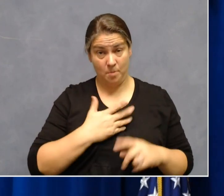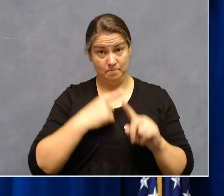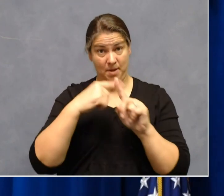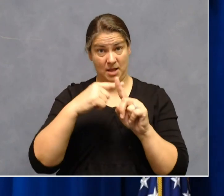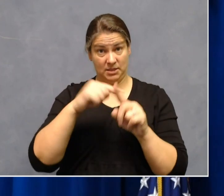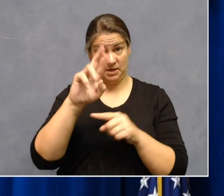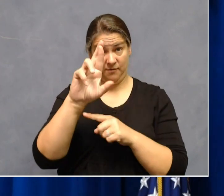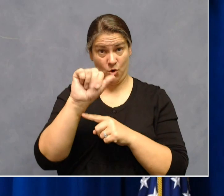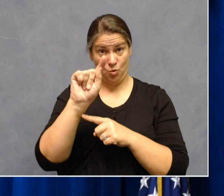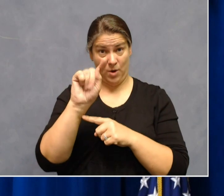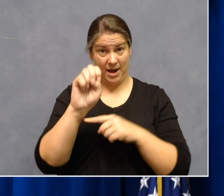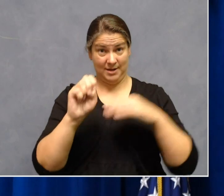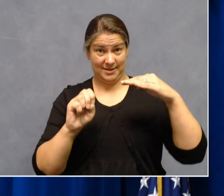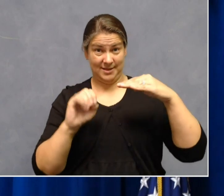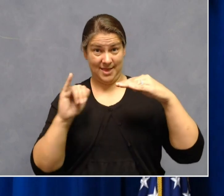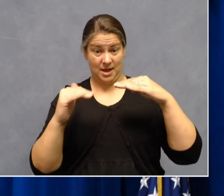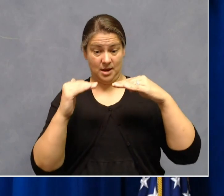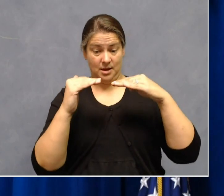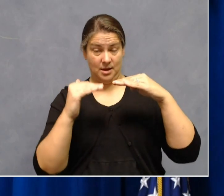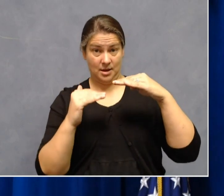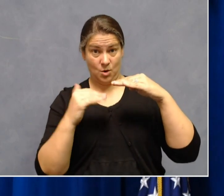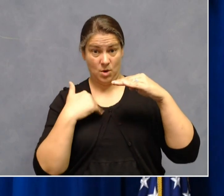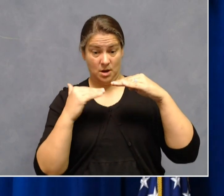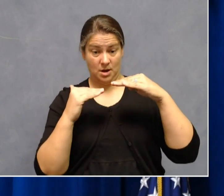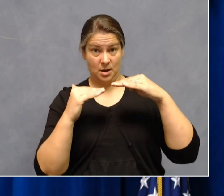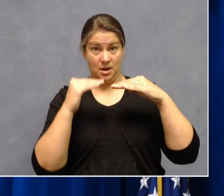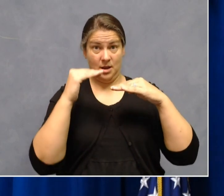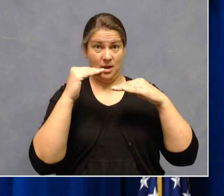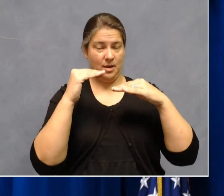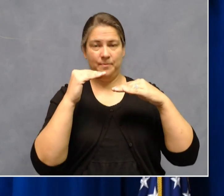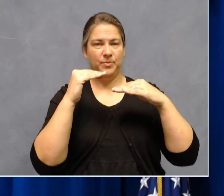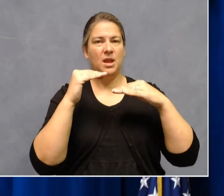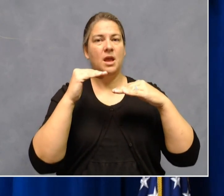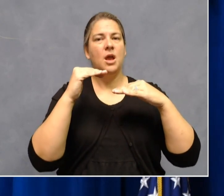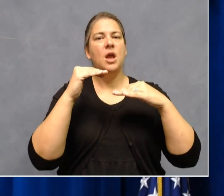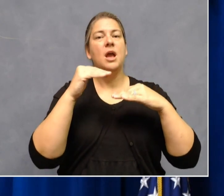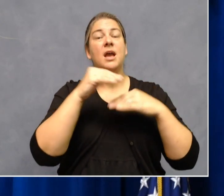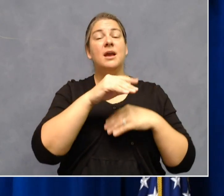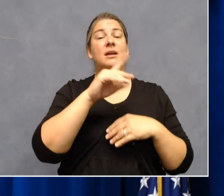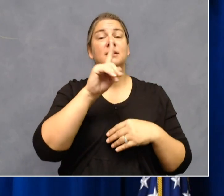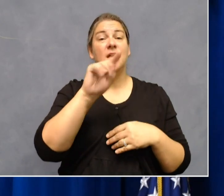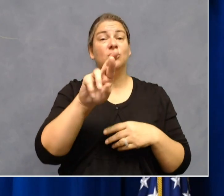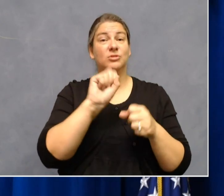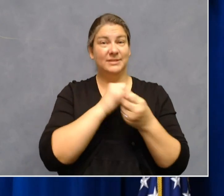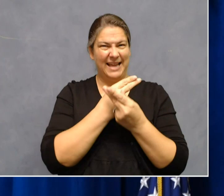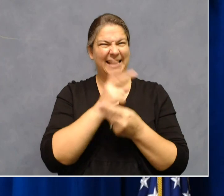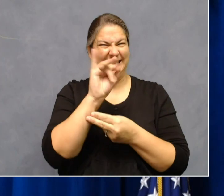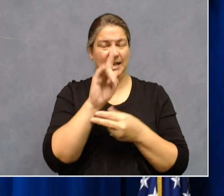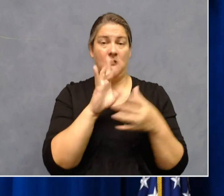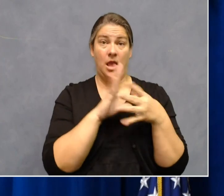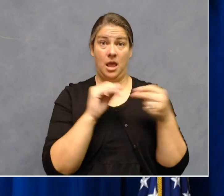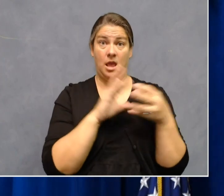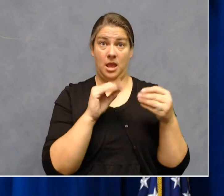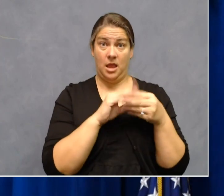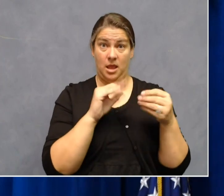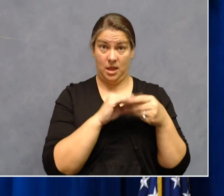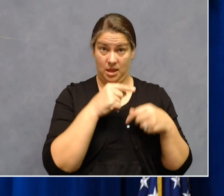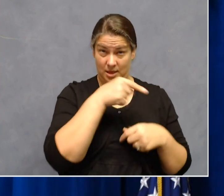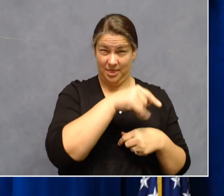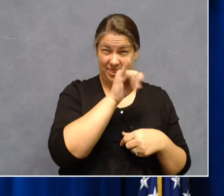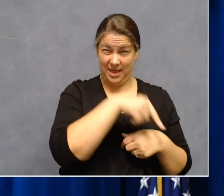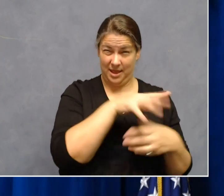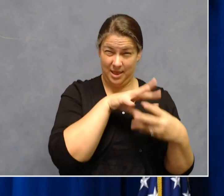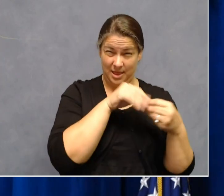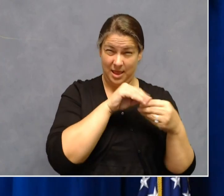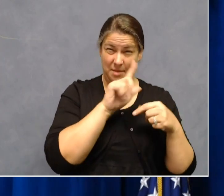went through in detail, we're not going to do until Monday. So that's going to give the press and the public plenty of time to ask questions.